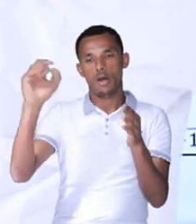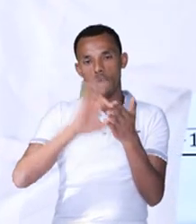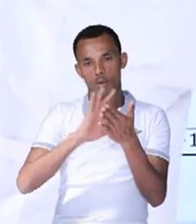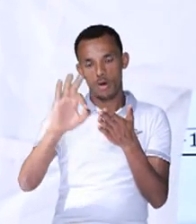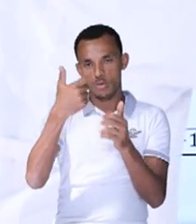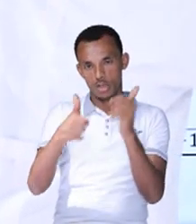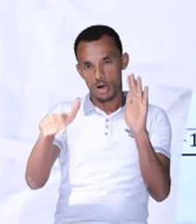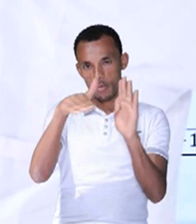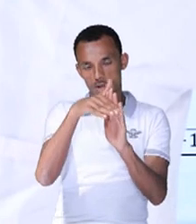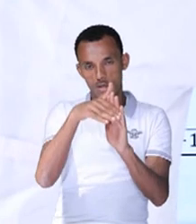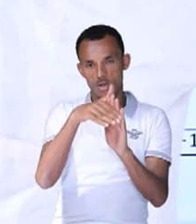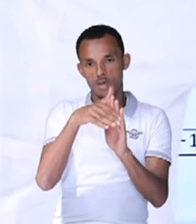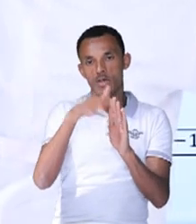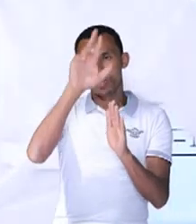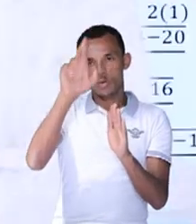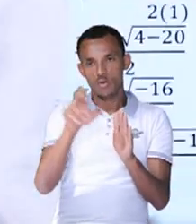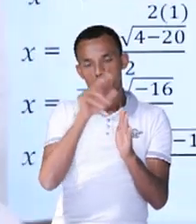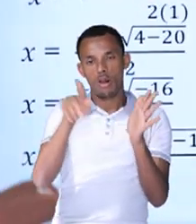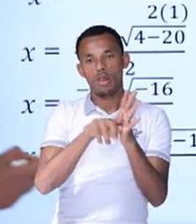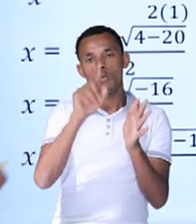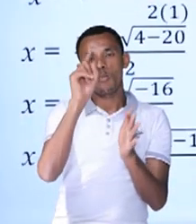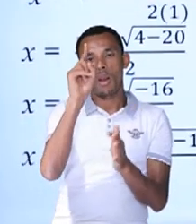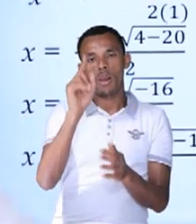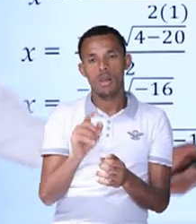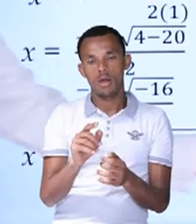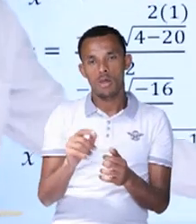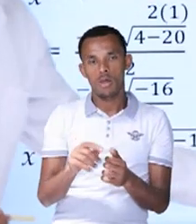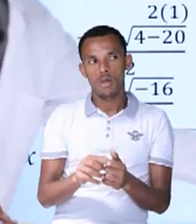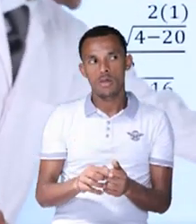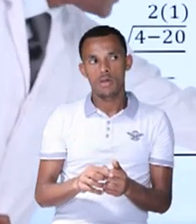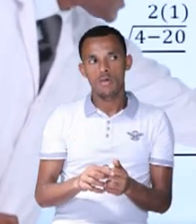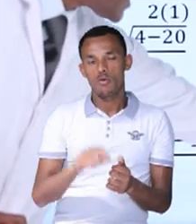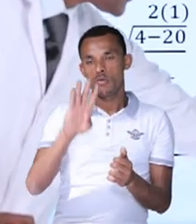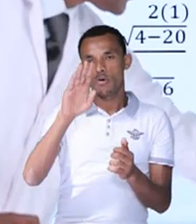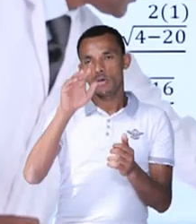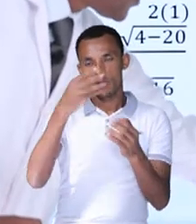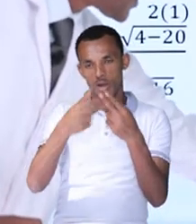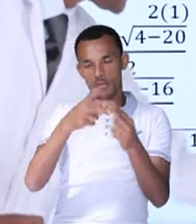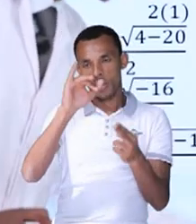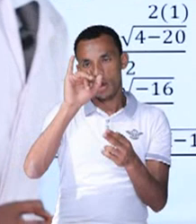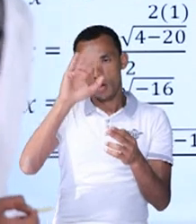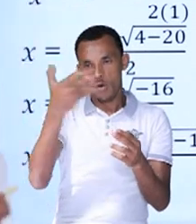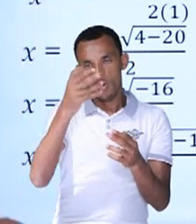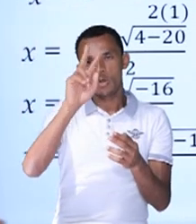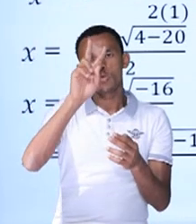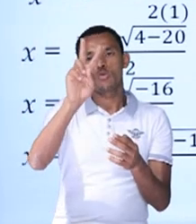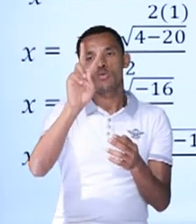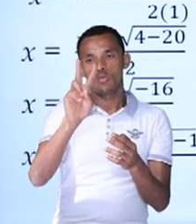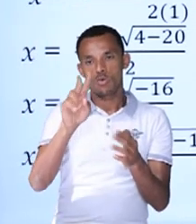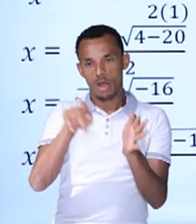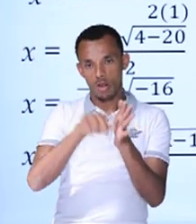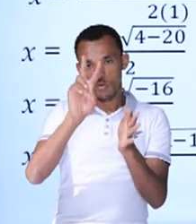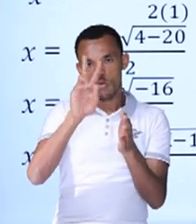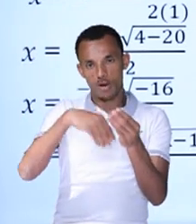number which was represented by the square root of negative 1. So 4 times I over 2 it will be